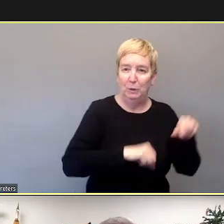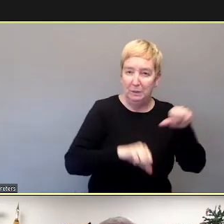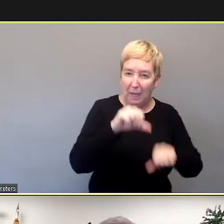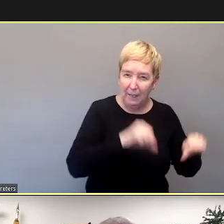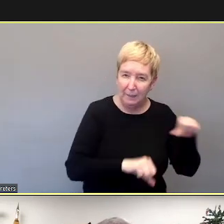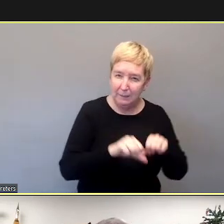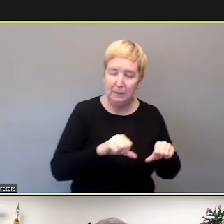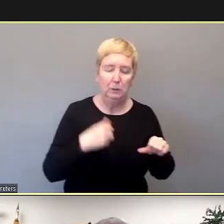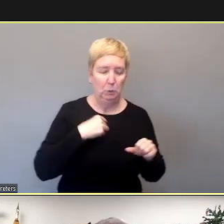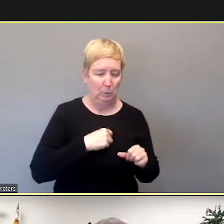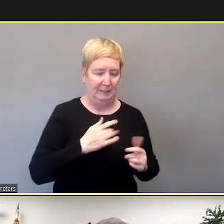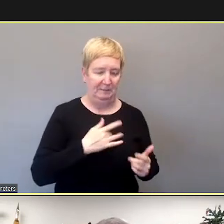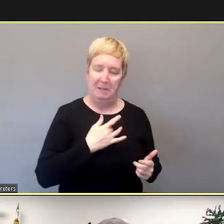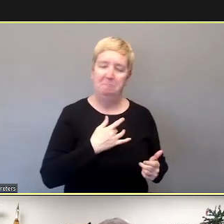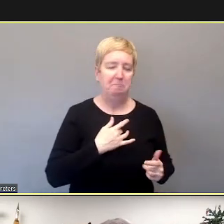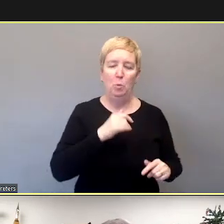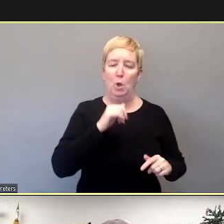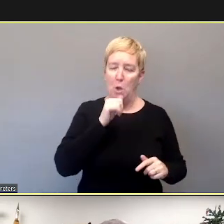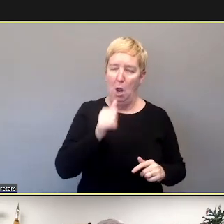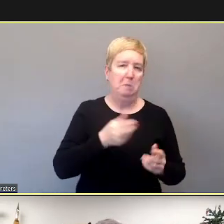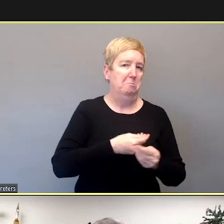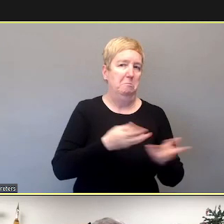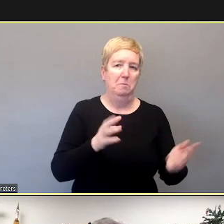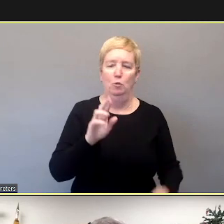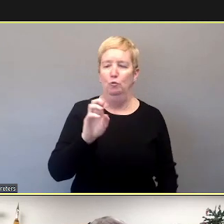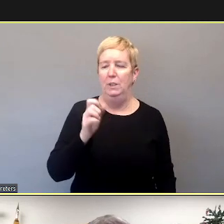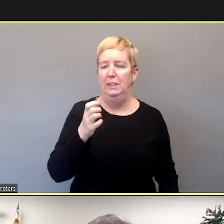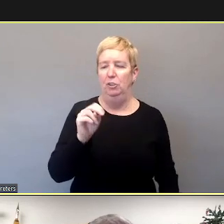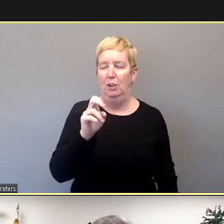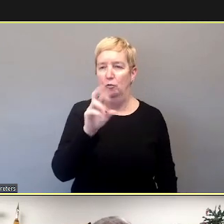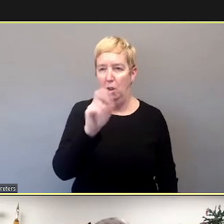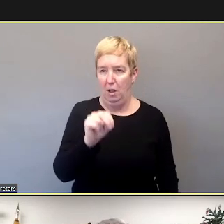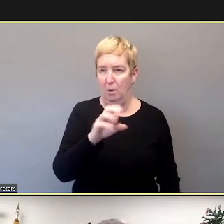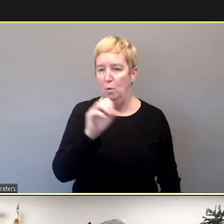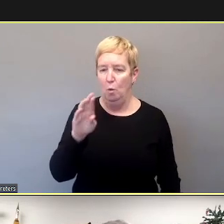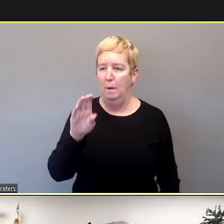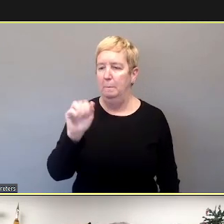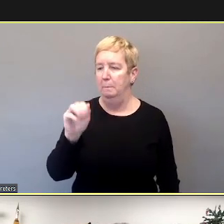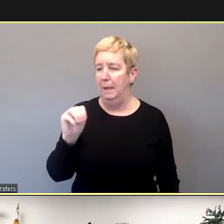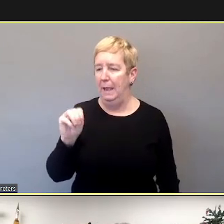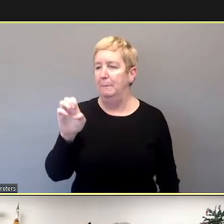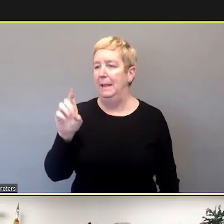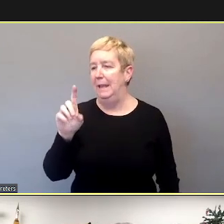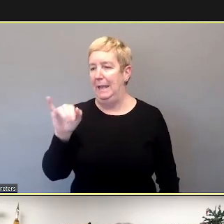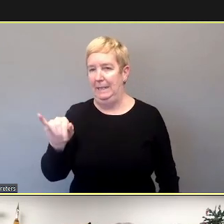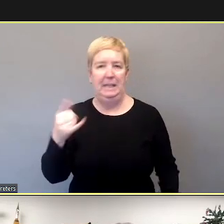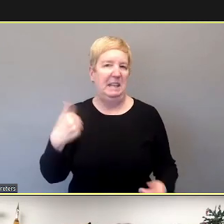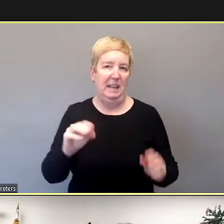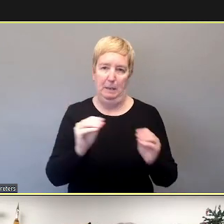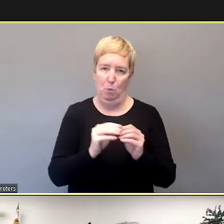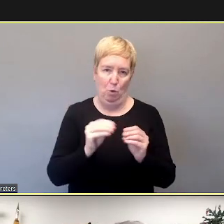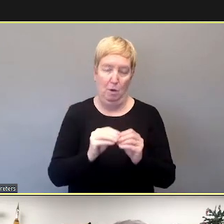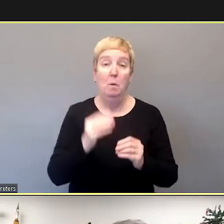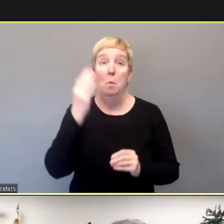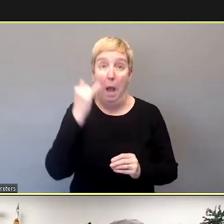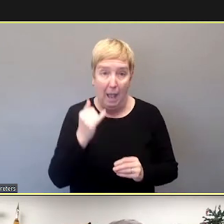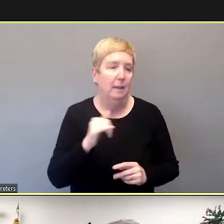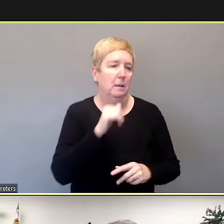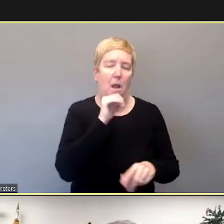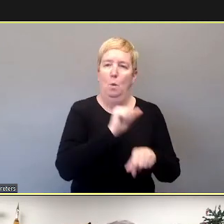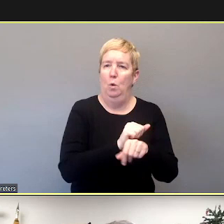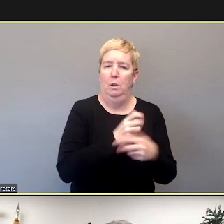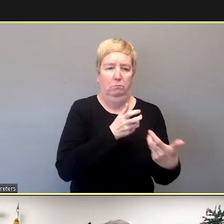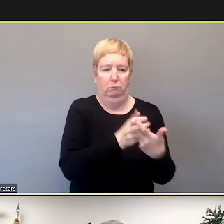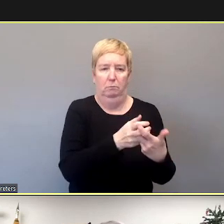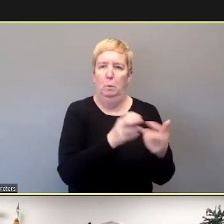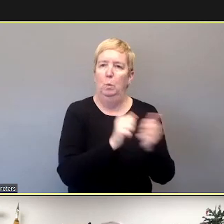longer going to be supplying Regeneron or BAM-EDI because they don't work for Omicron. So those are the red and purplish bars there.